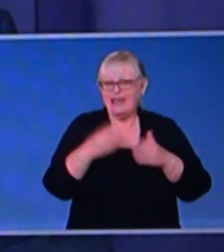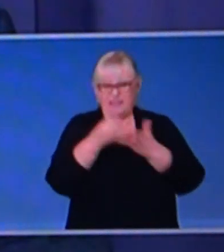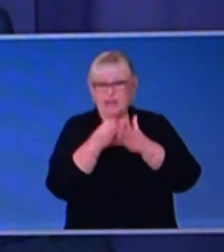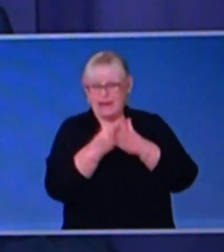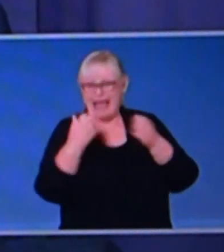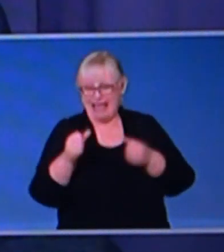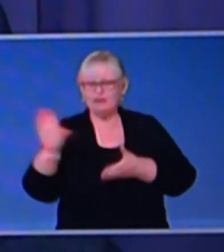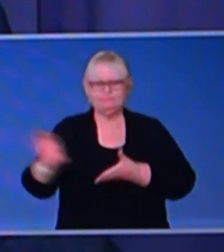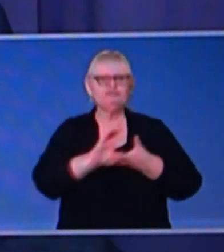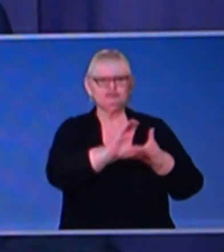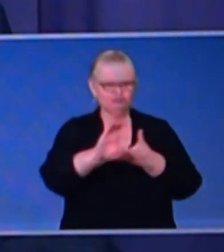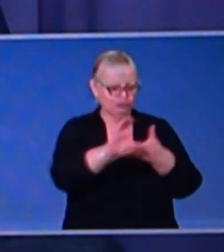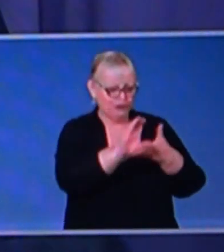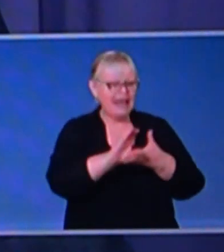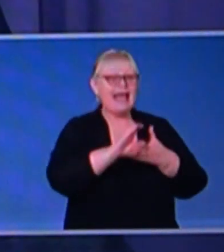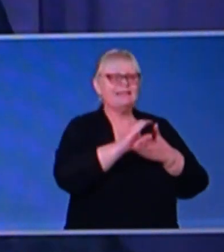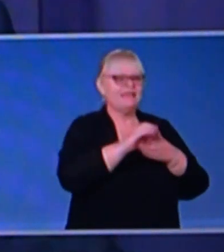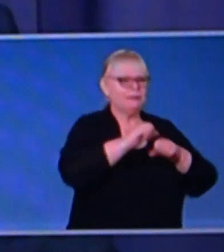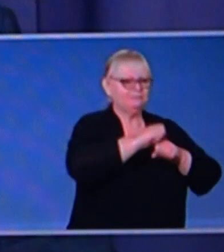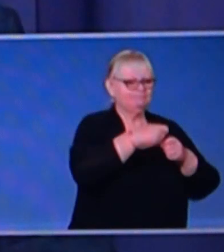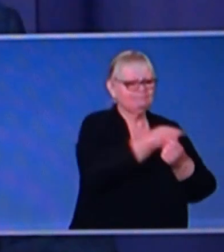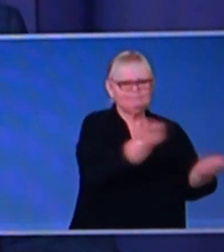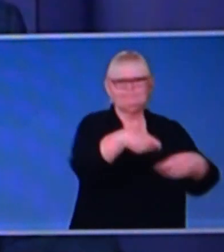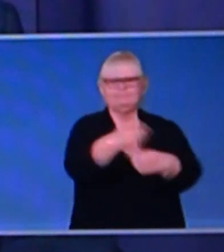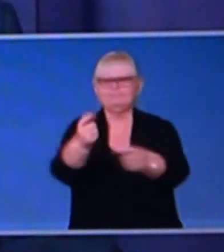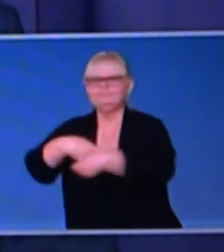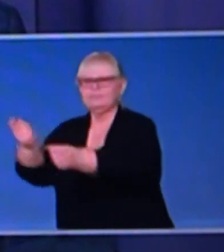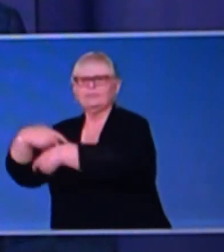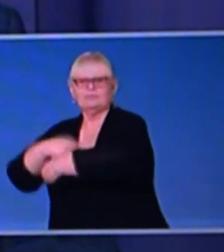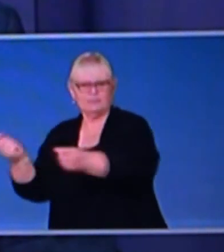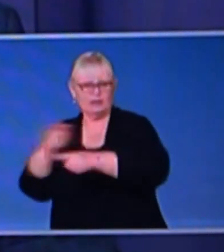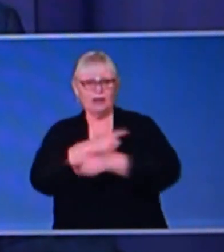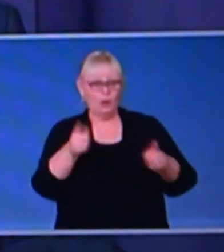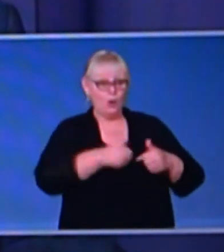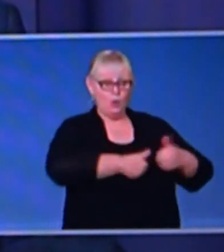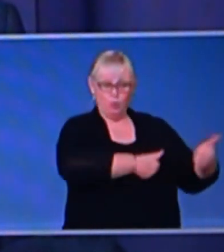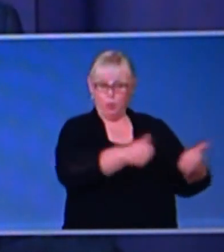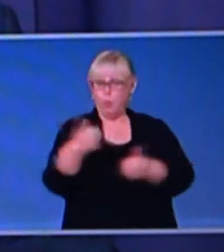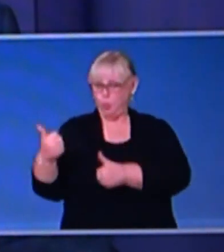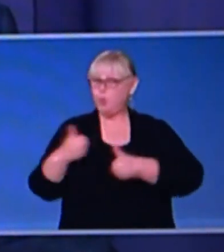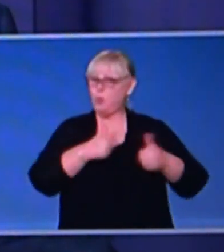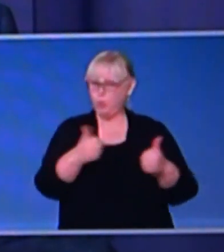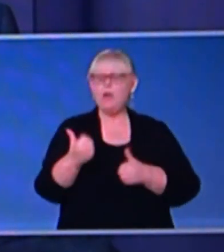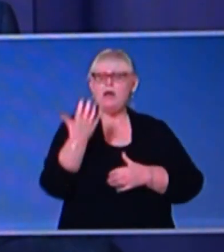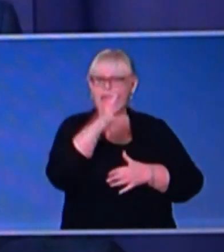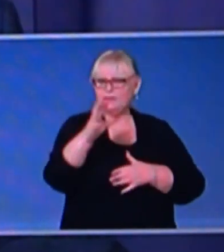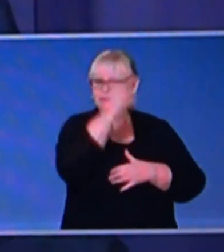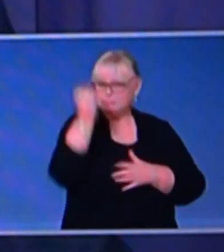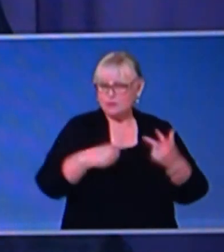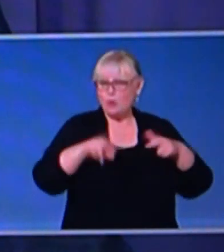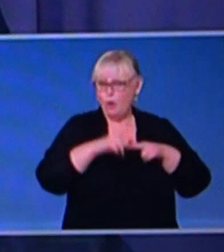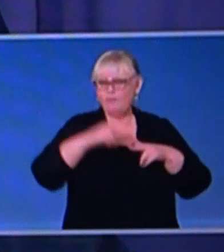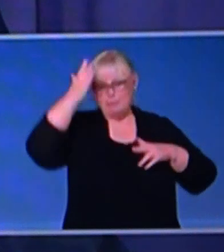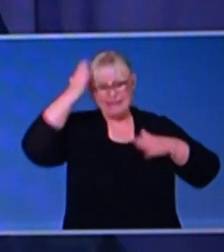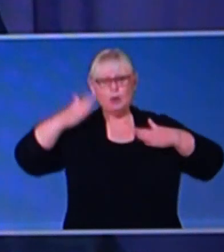that package of support has been rolling out across the country and has been getting very good results. 50% of mental